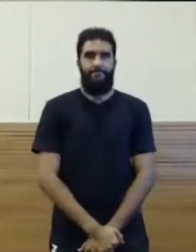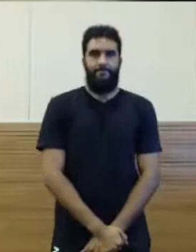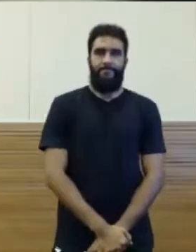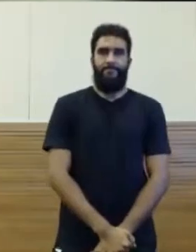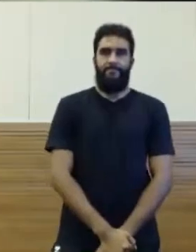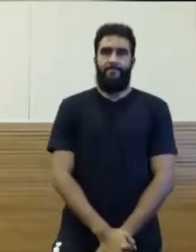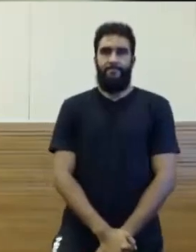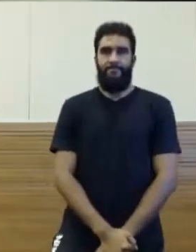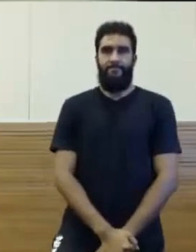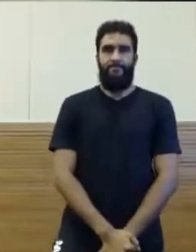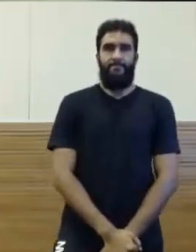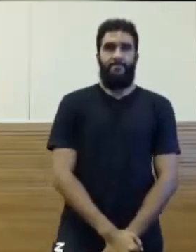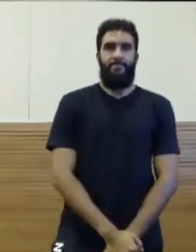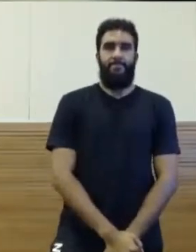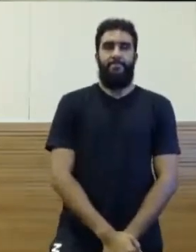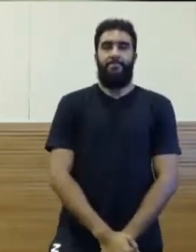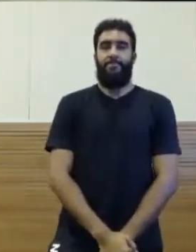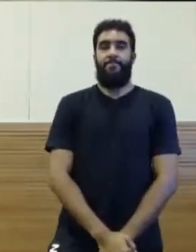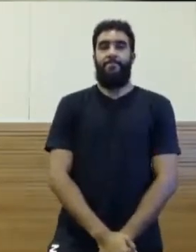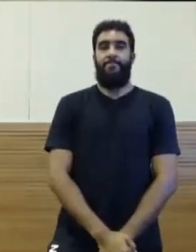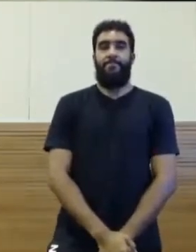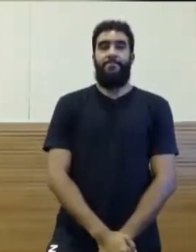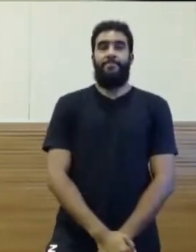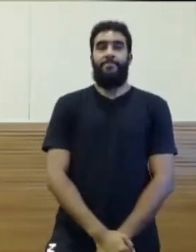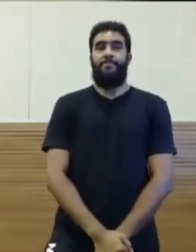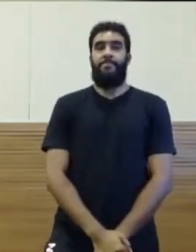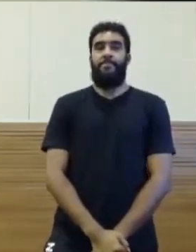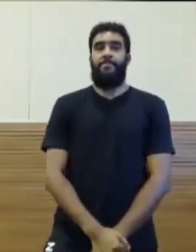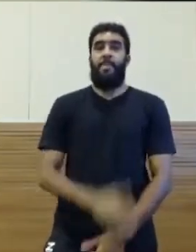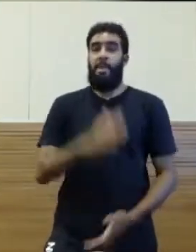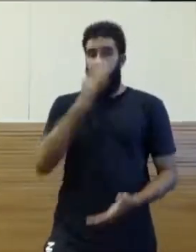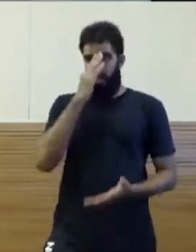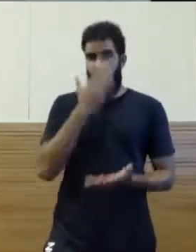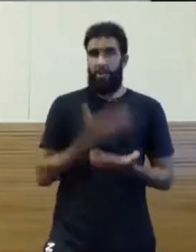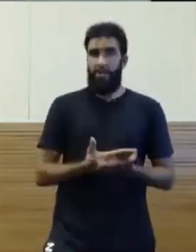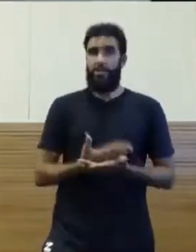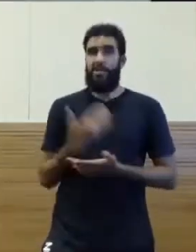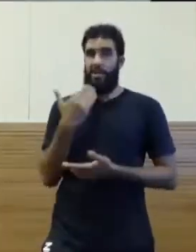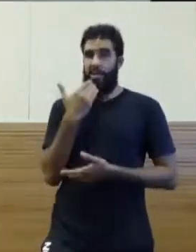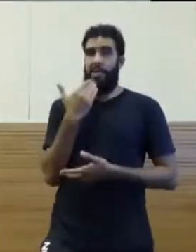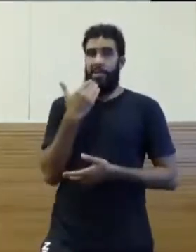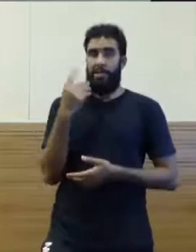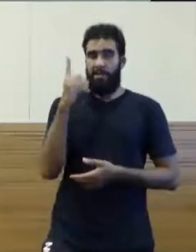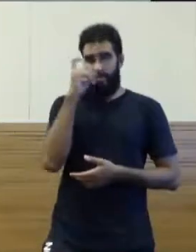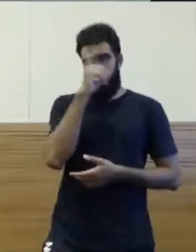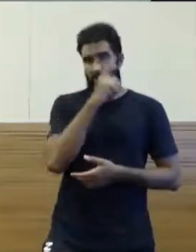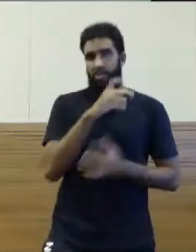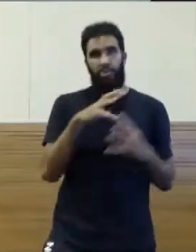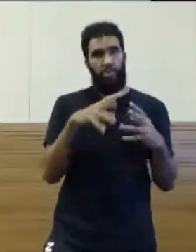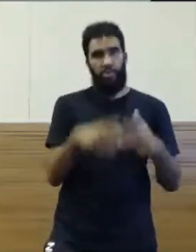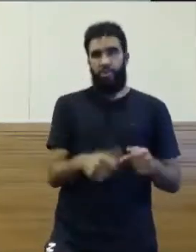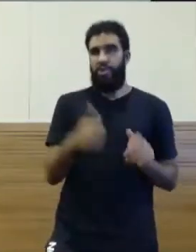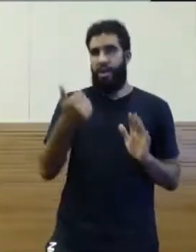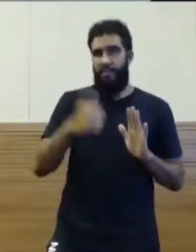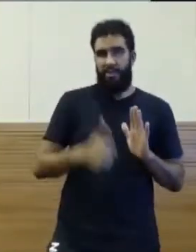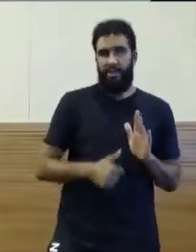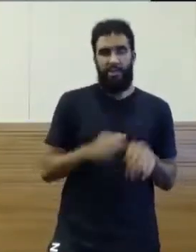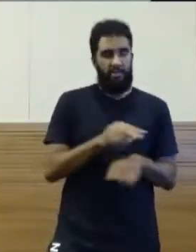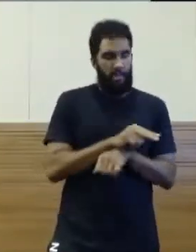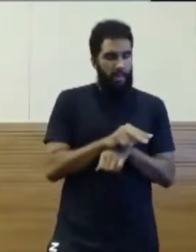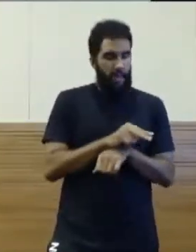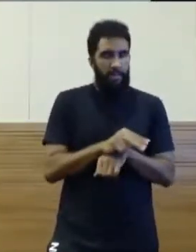que es el talón de Aquiles de todos, ¿no? La evaluación, el I monitoreo. think this is our Achilles